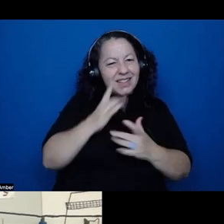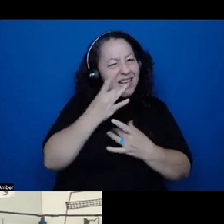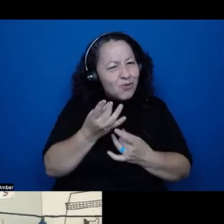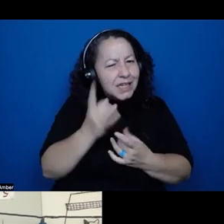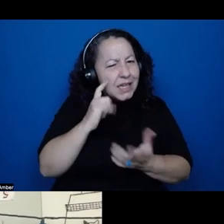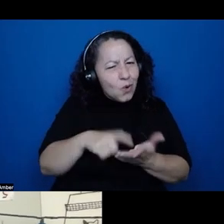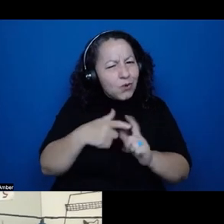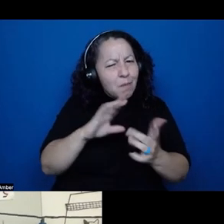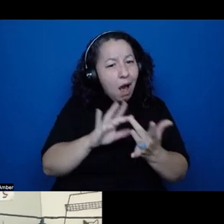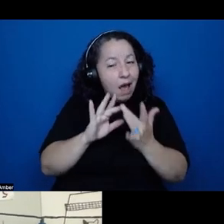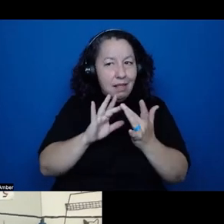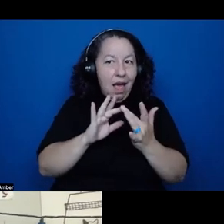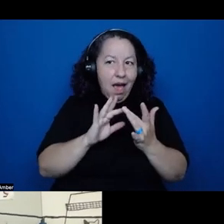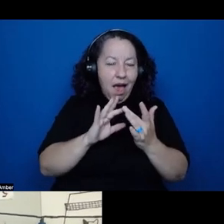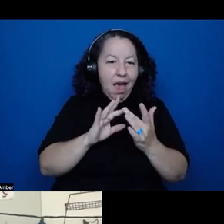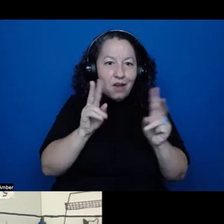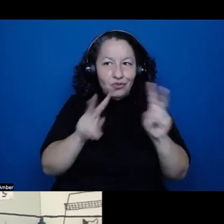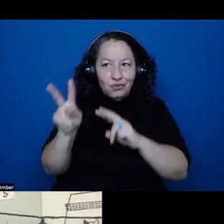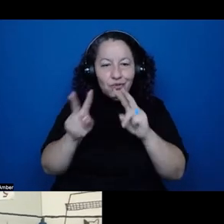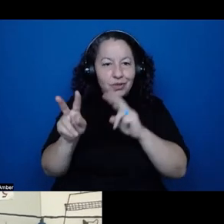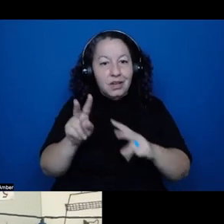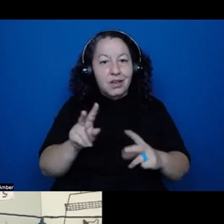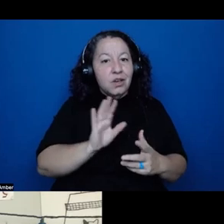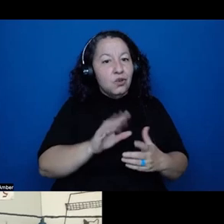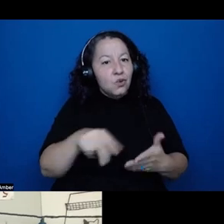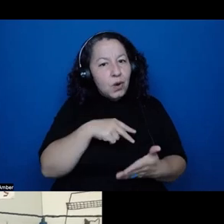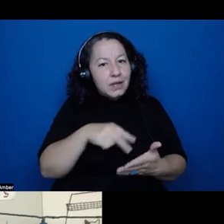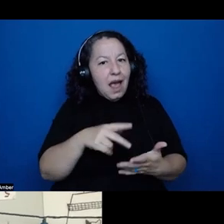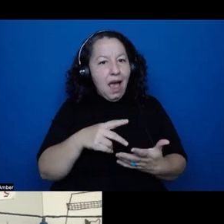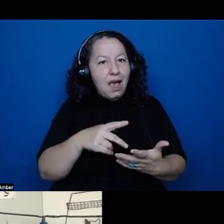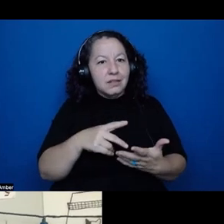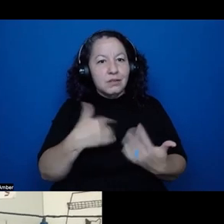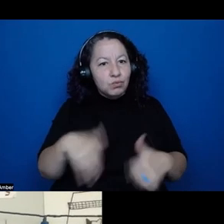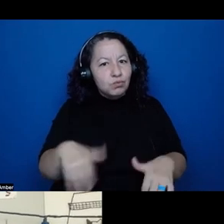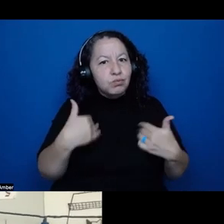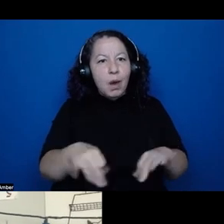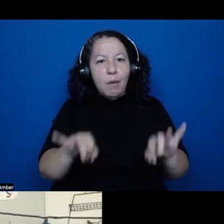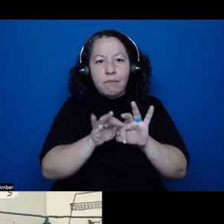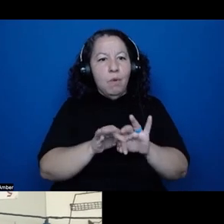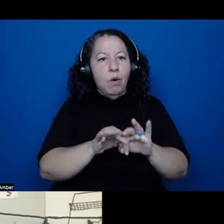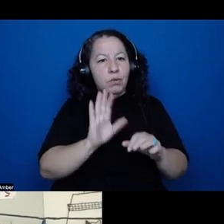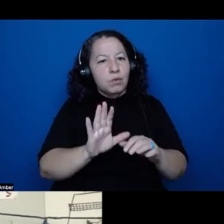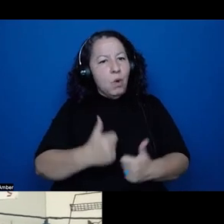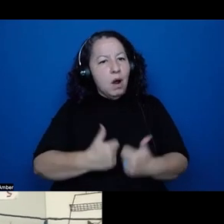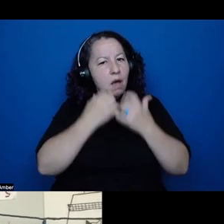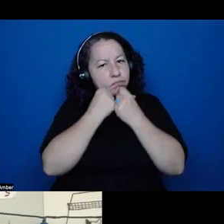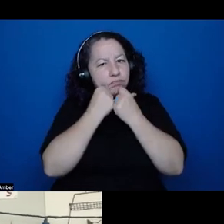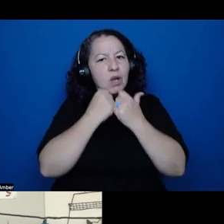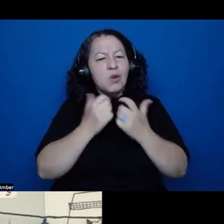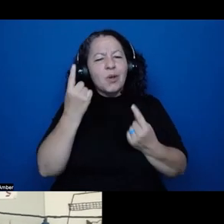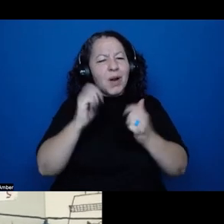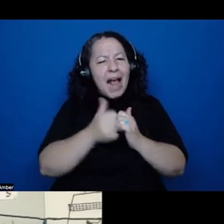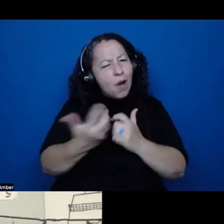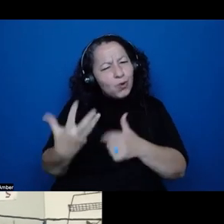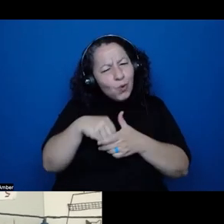that your dance is like very important to your life, and I was just wondering like how you incorporate it into your art, if you do it